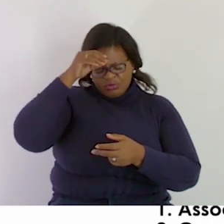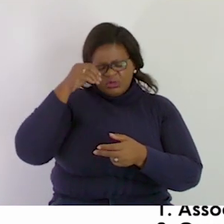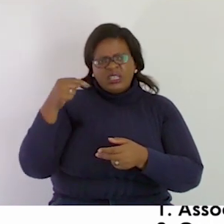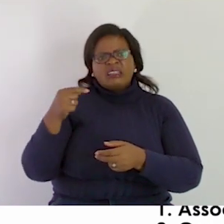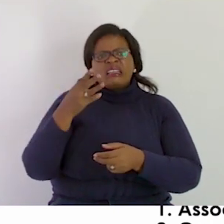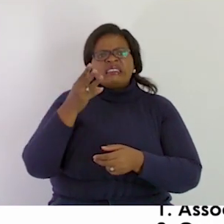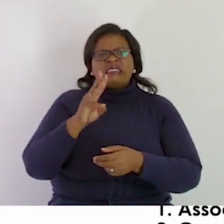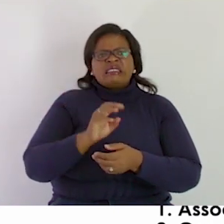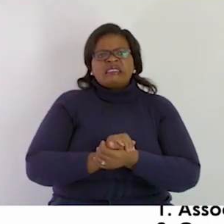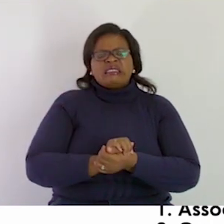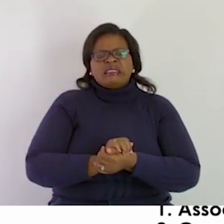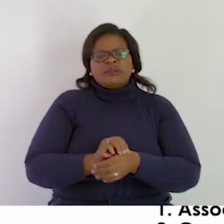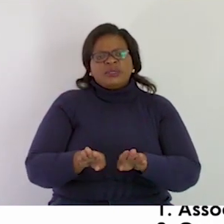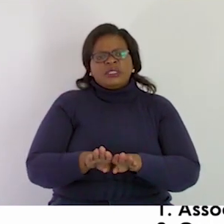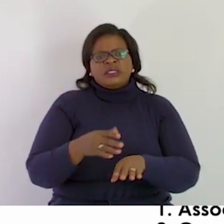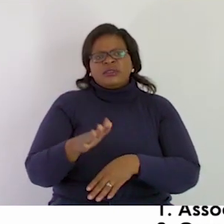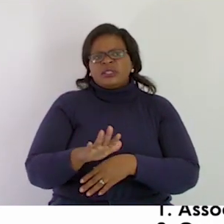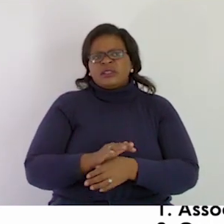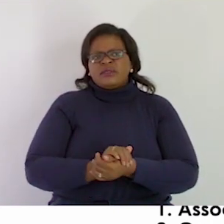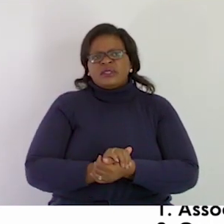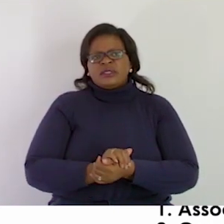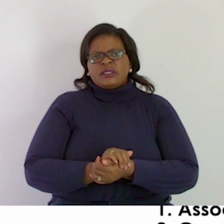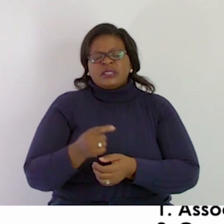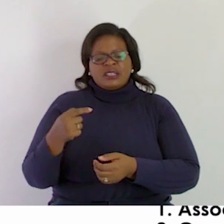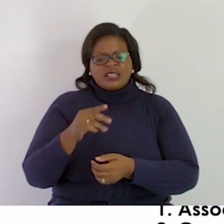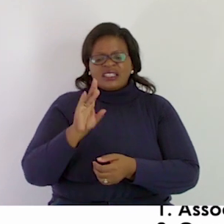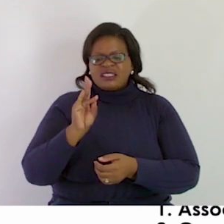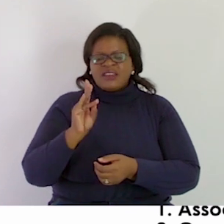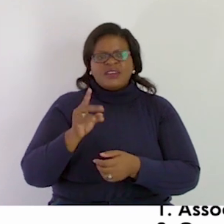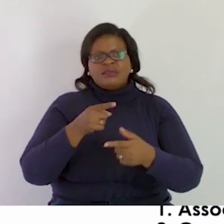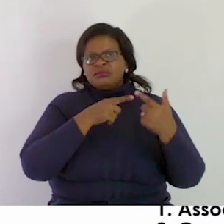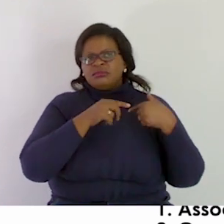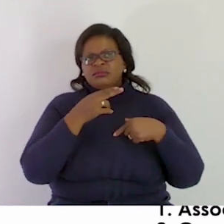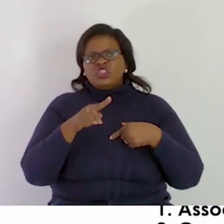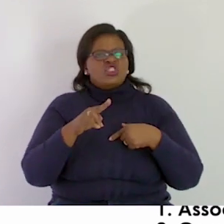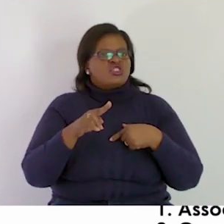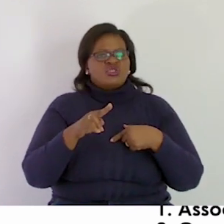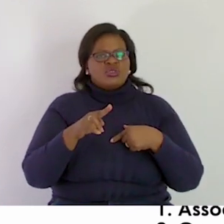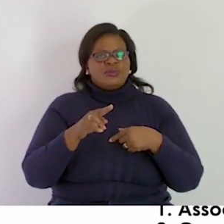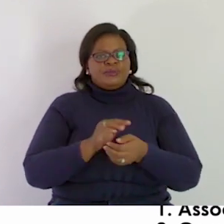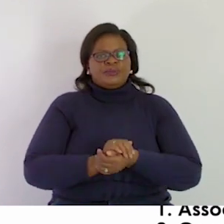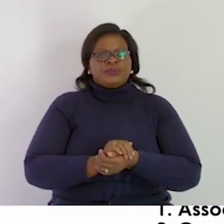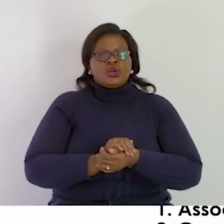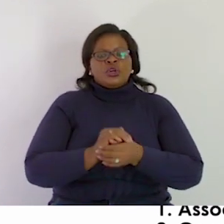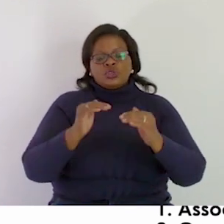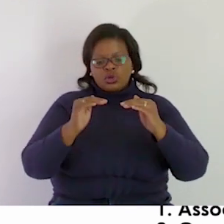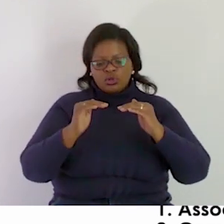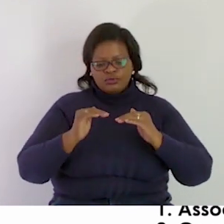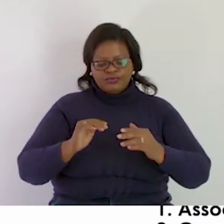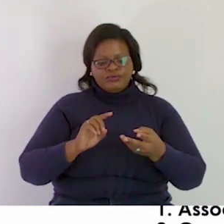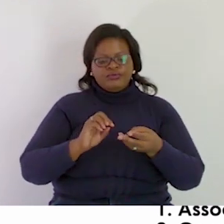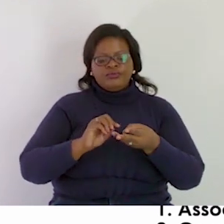there. So in our grade 7, we cannot repeat the same things. So let us start with